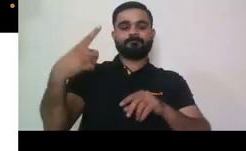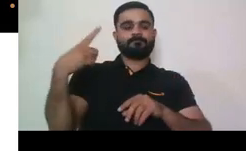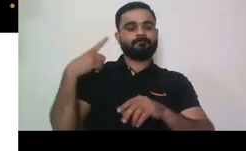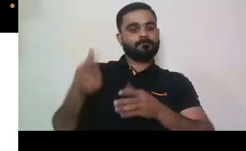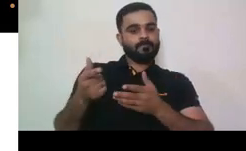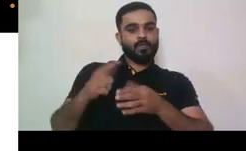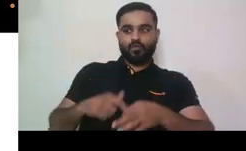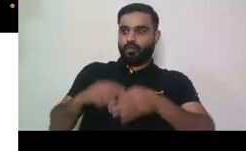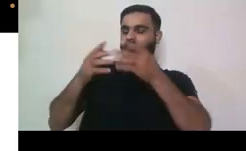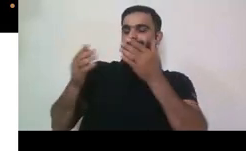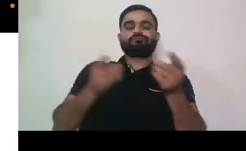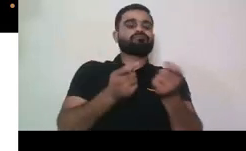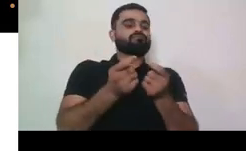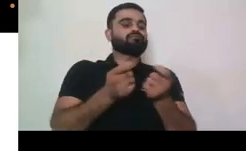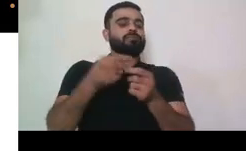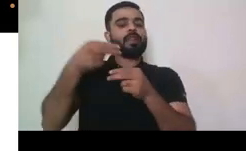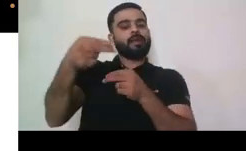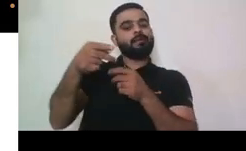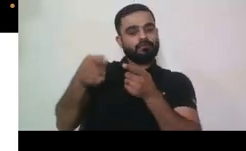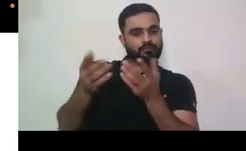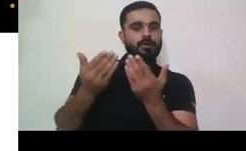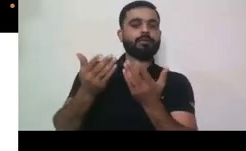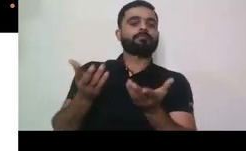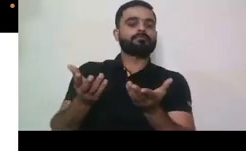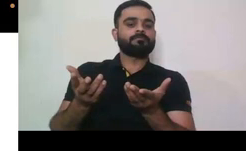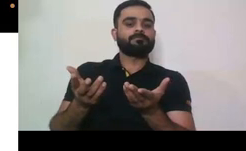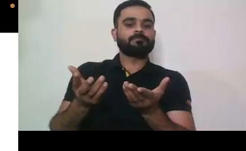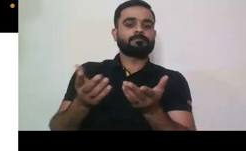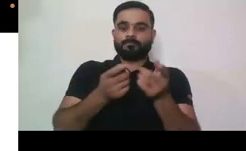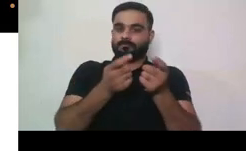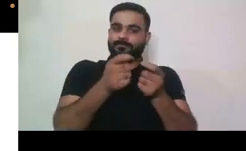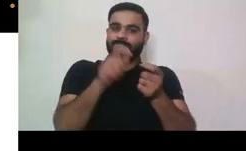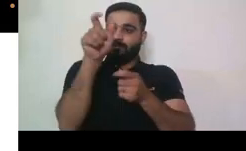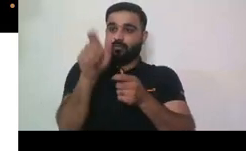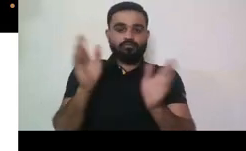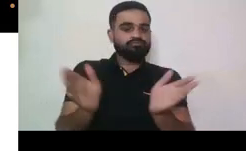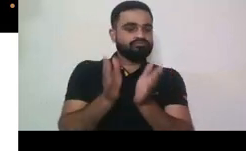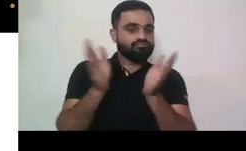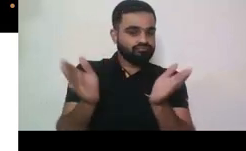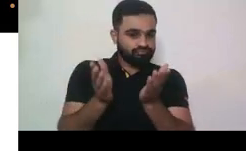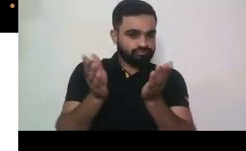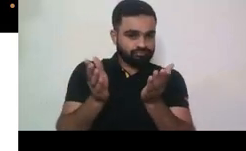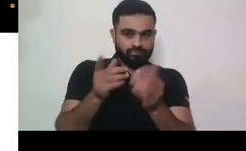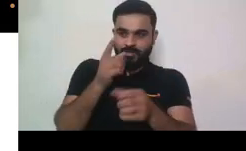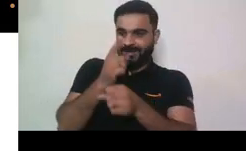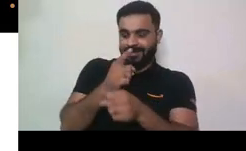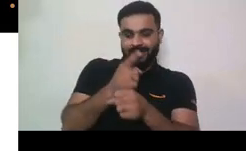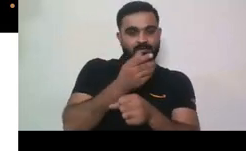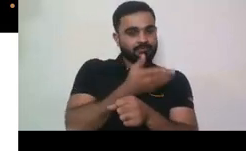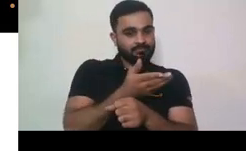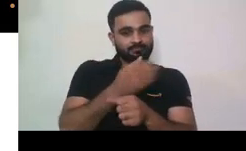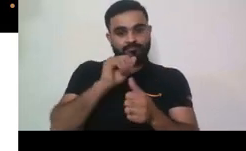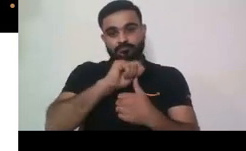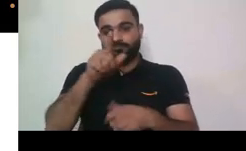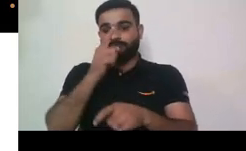can call it as a facilitation, where the facilitator is promoting the teachers, all teachers